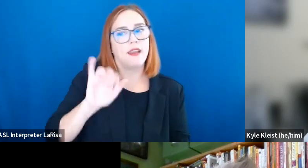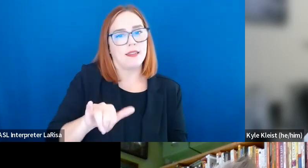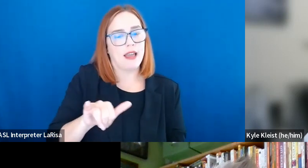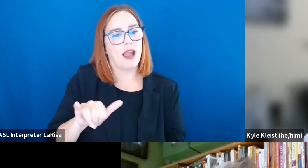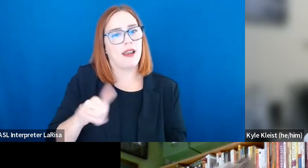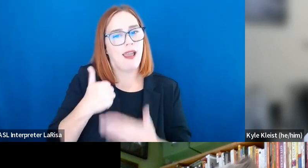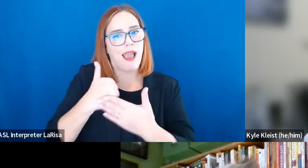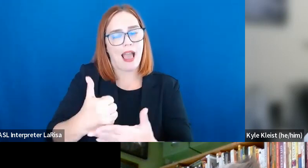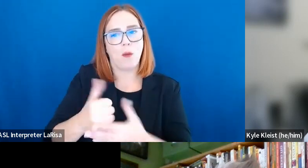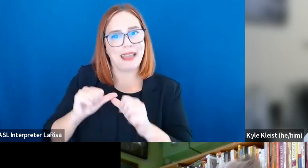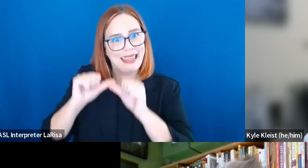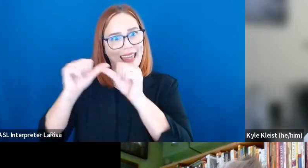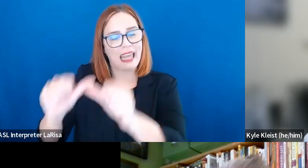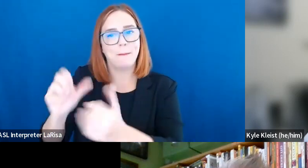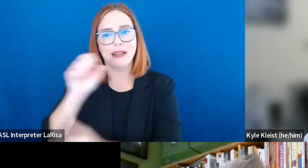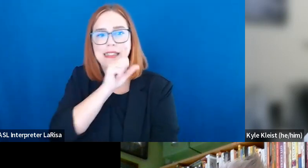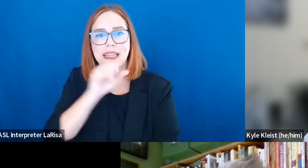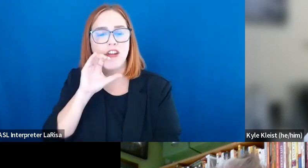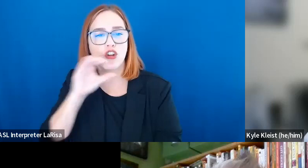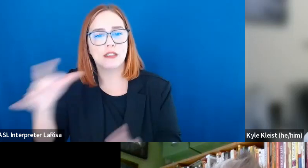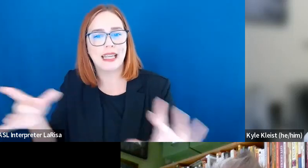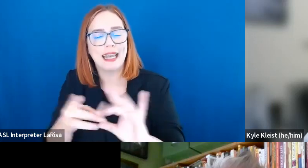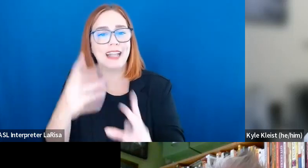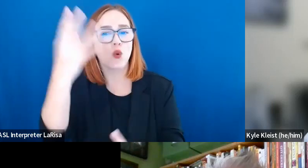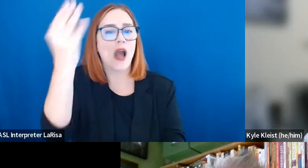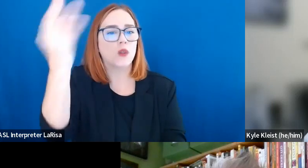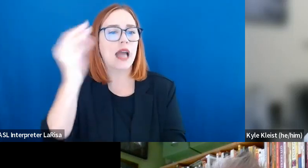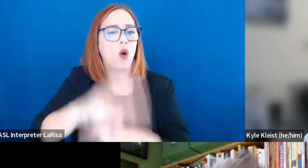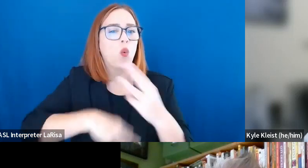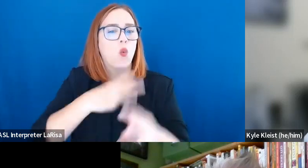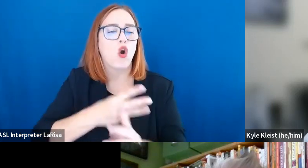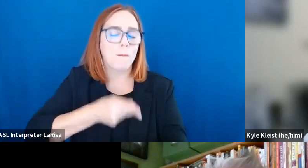outside world, primarily during the pandemic, because they were telling us all not to leave the house.